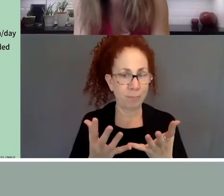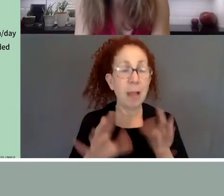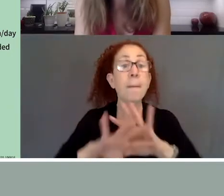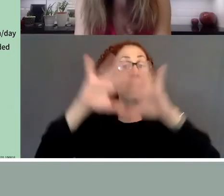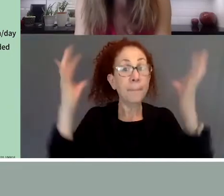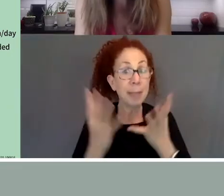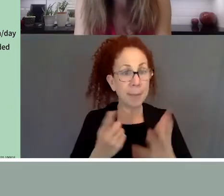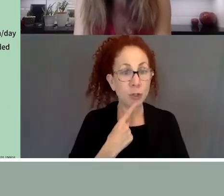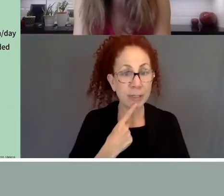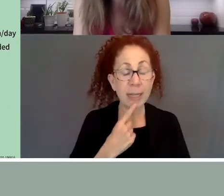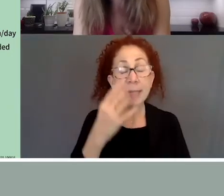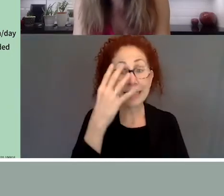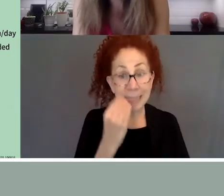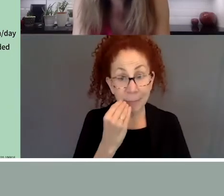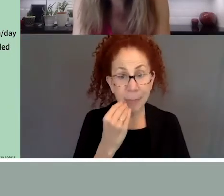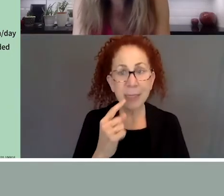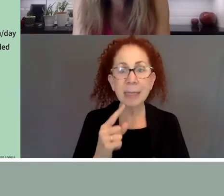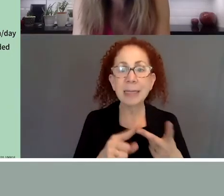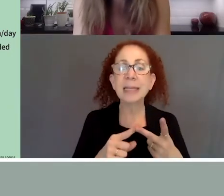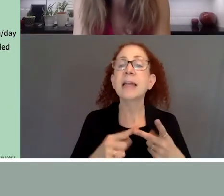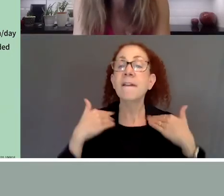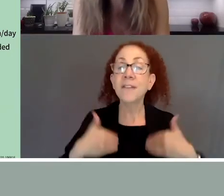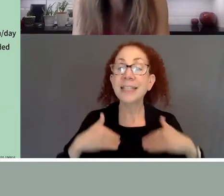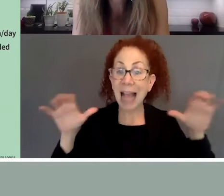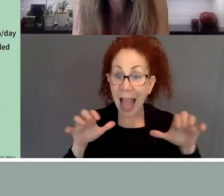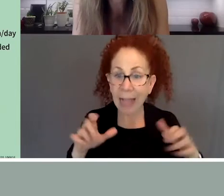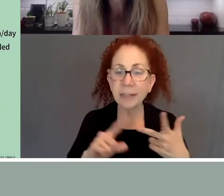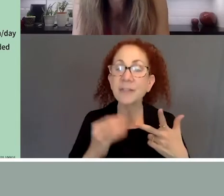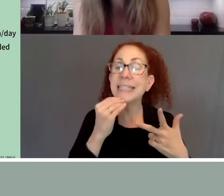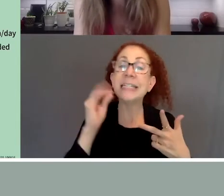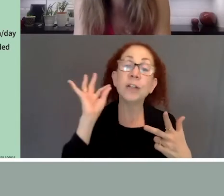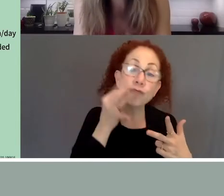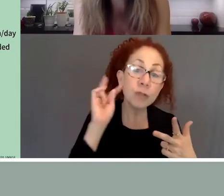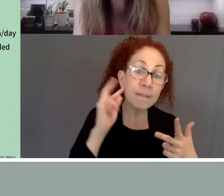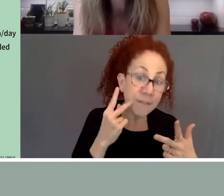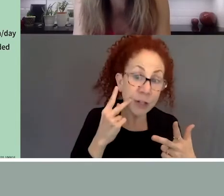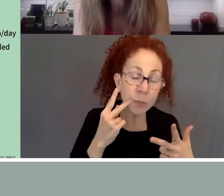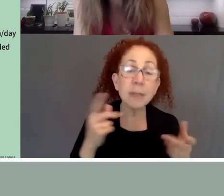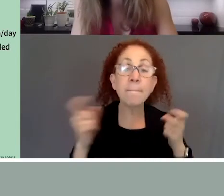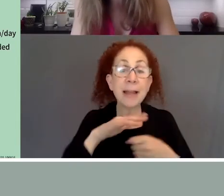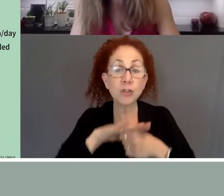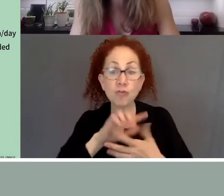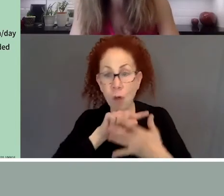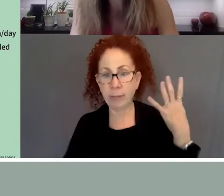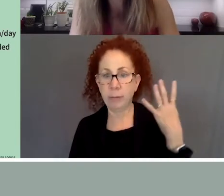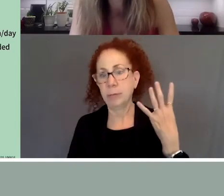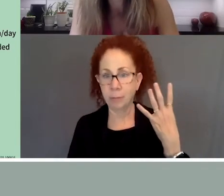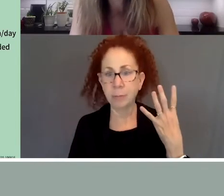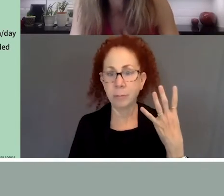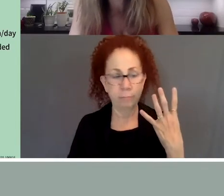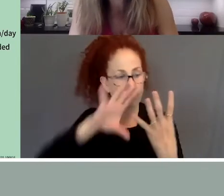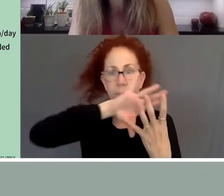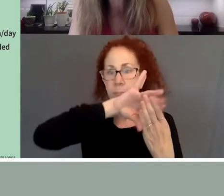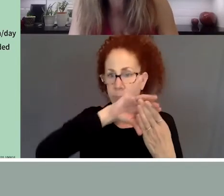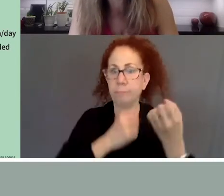that sleeping, being physically active, eating fruits and vegetables, managing stress, that's the